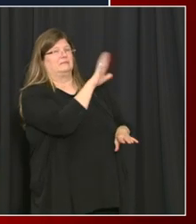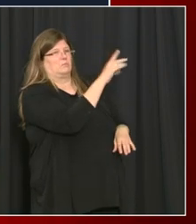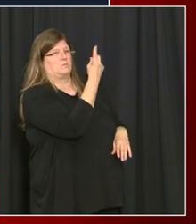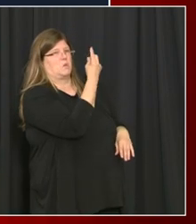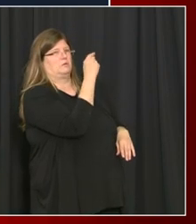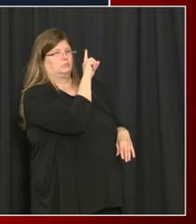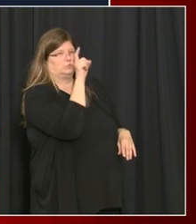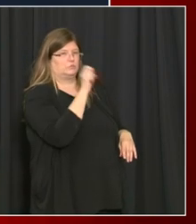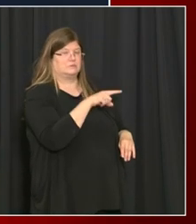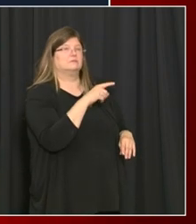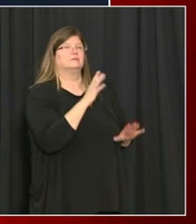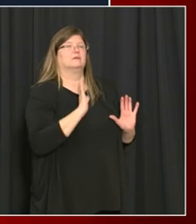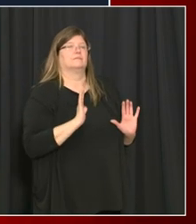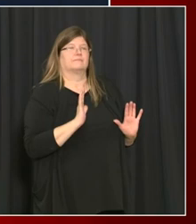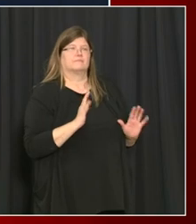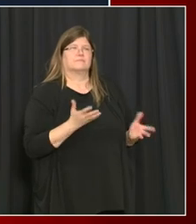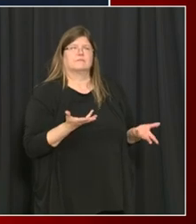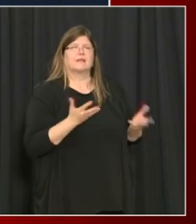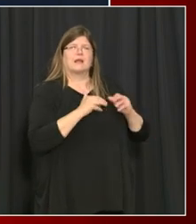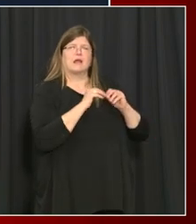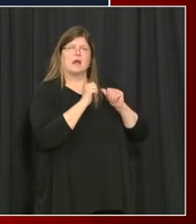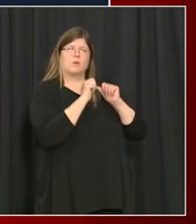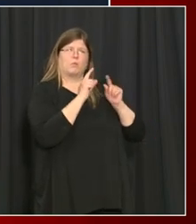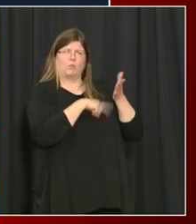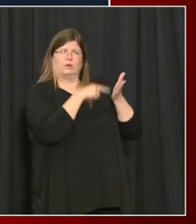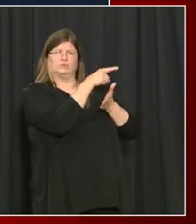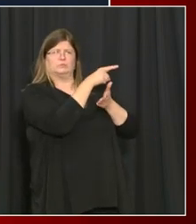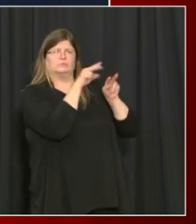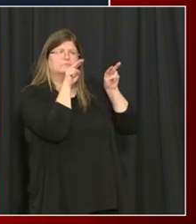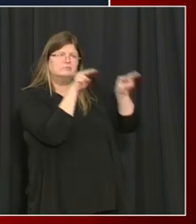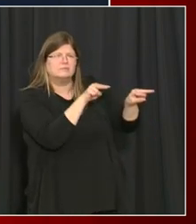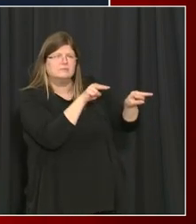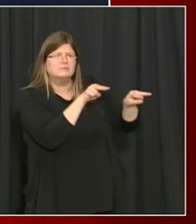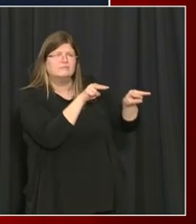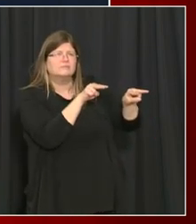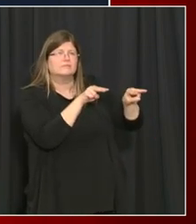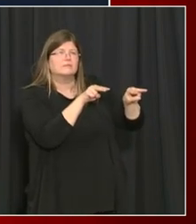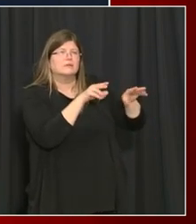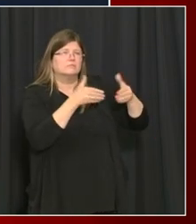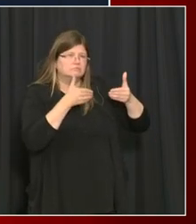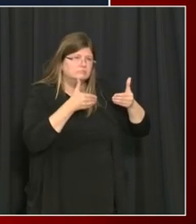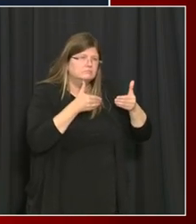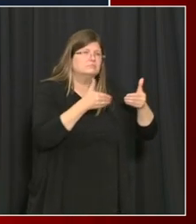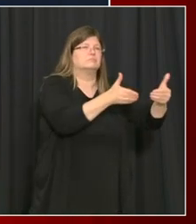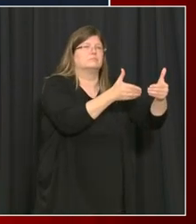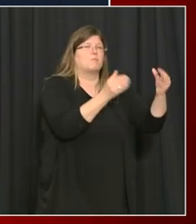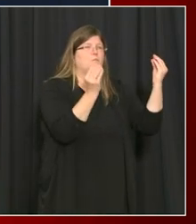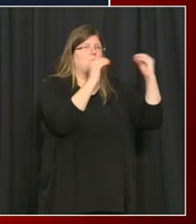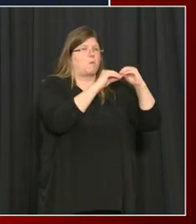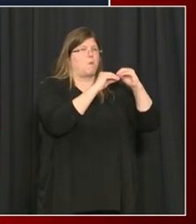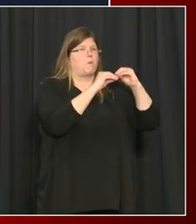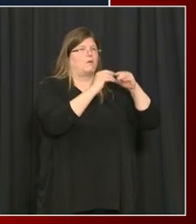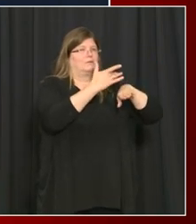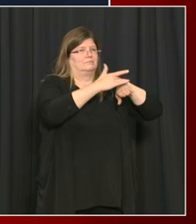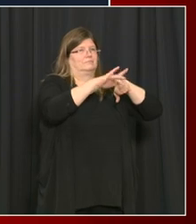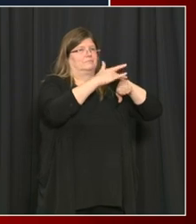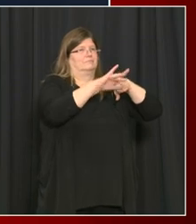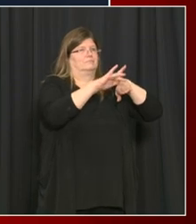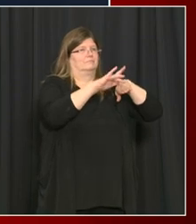This task group, when do you anticipate movement on creating more space for folks to safely social